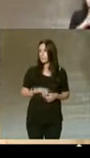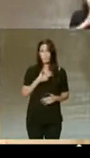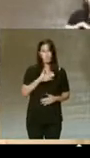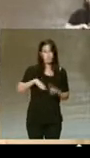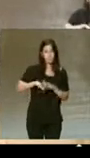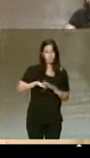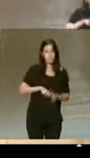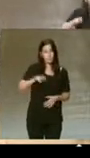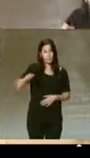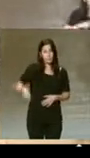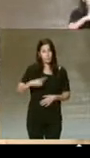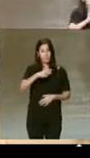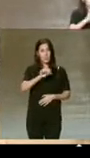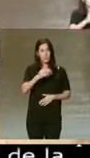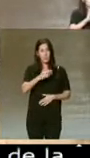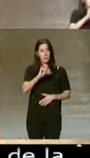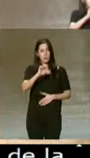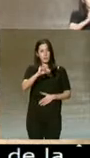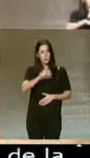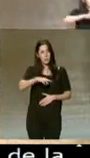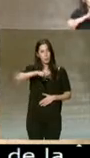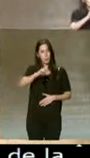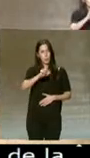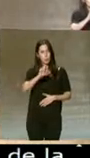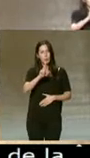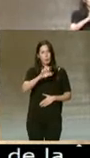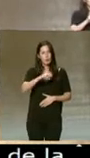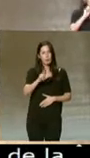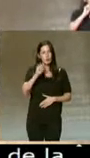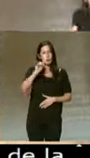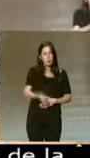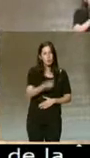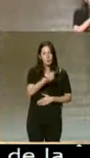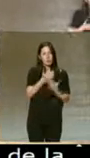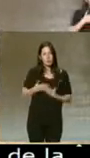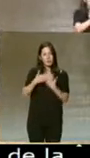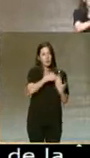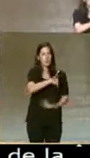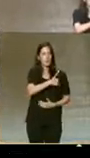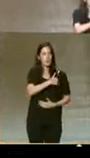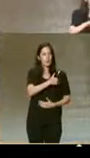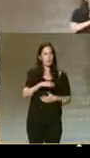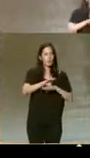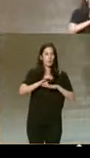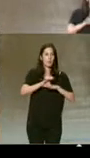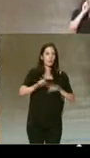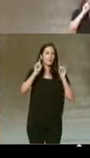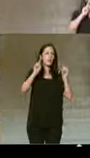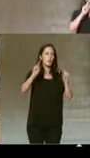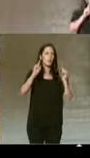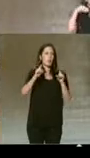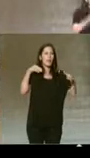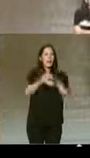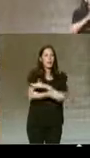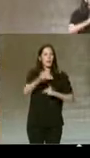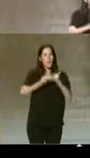of Spain. To my right, I have Daniel Guasch Murillo, the Professor and Chair of